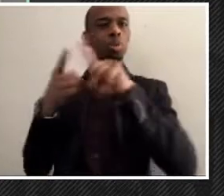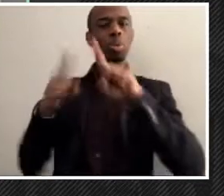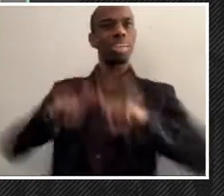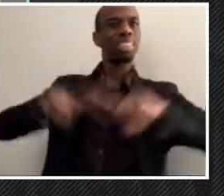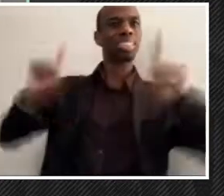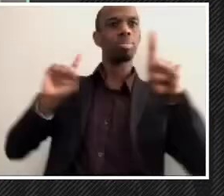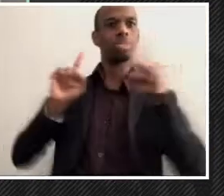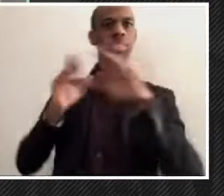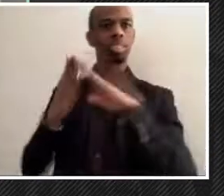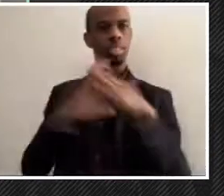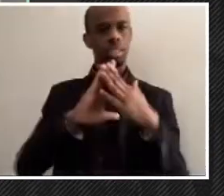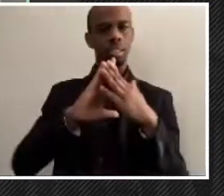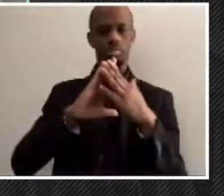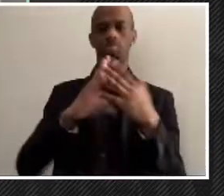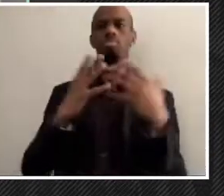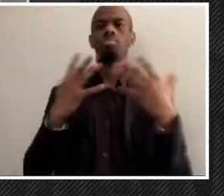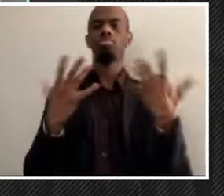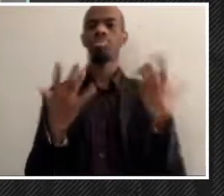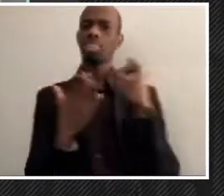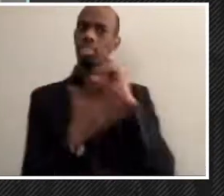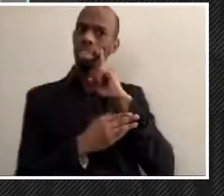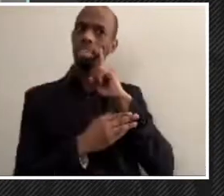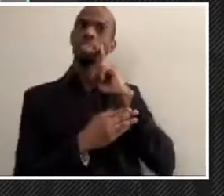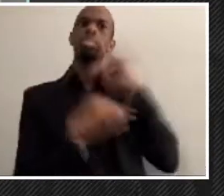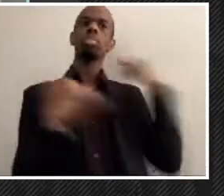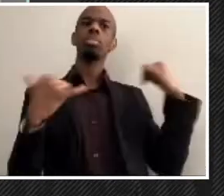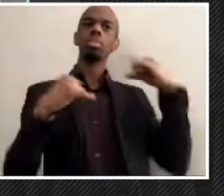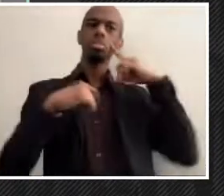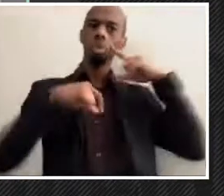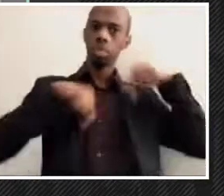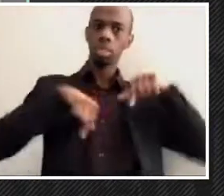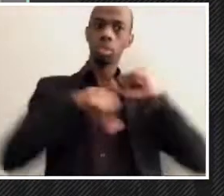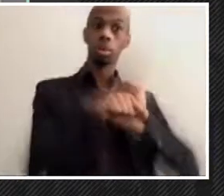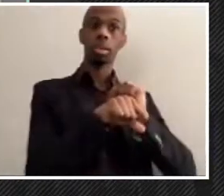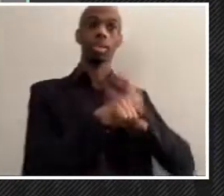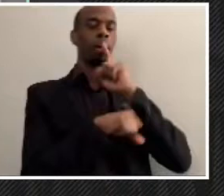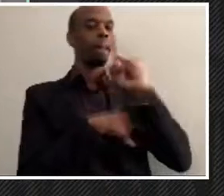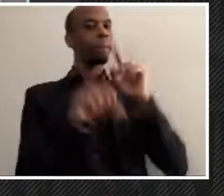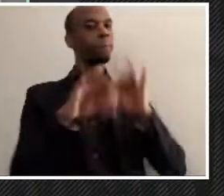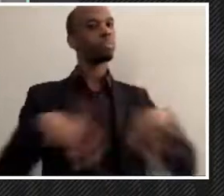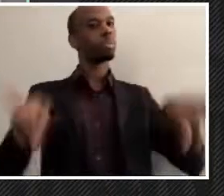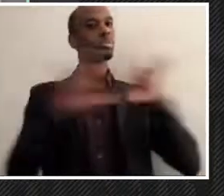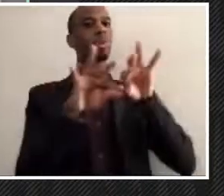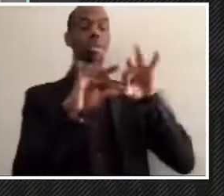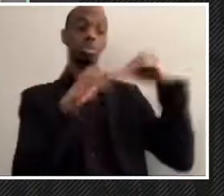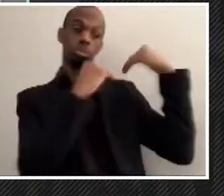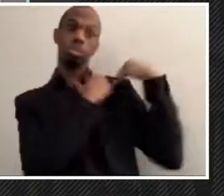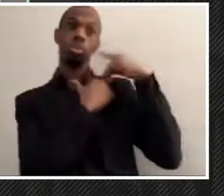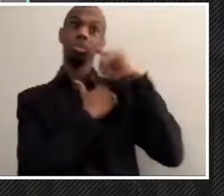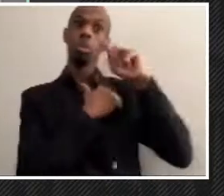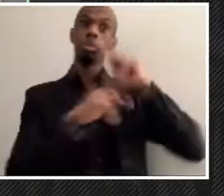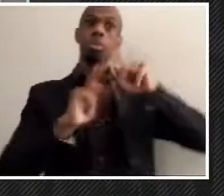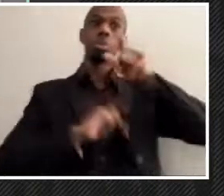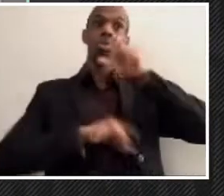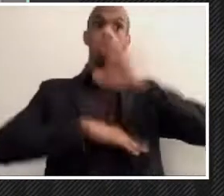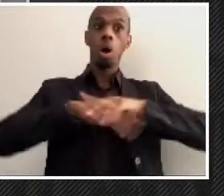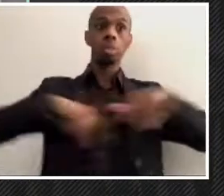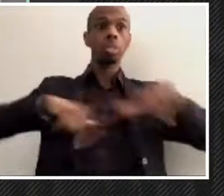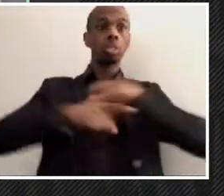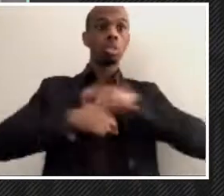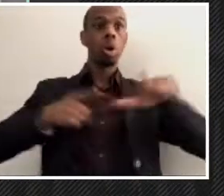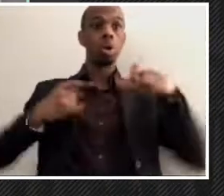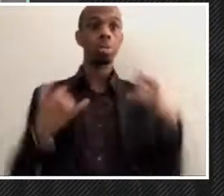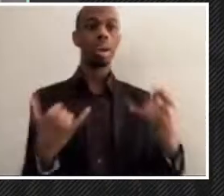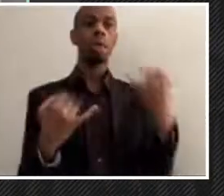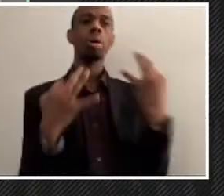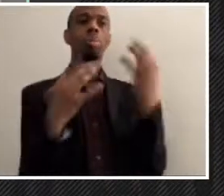are listening to this call today to figure out if someone who is applying is so overly qualified for